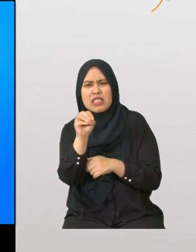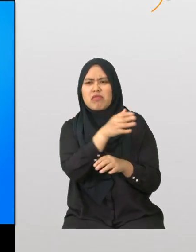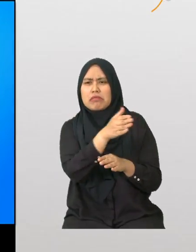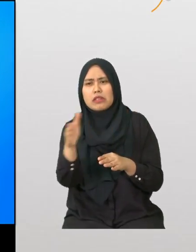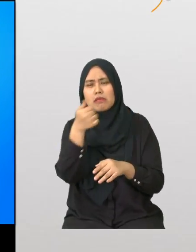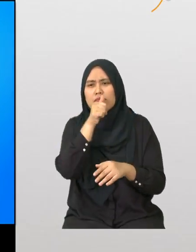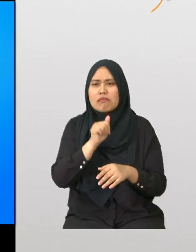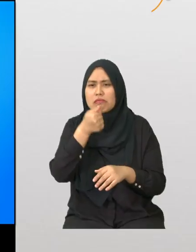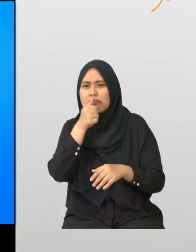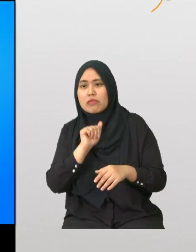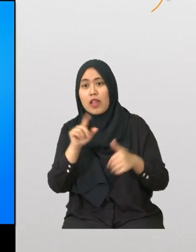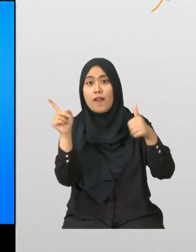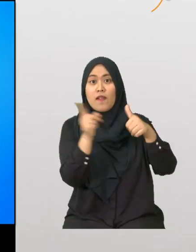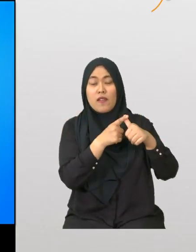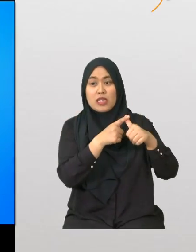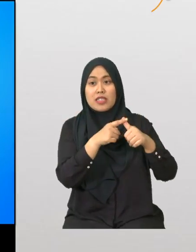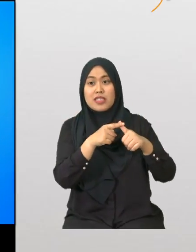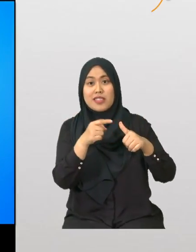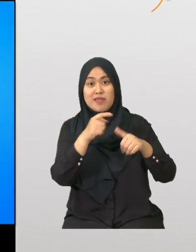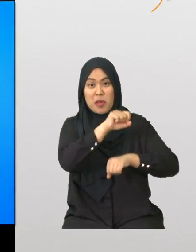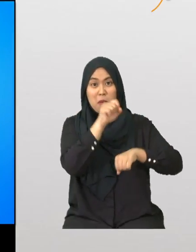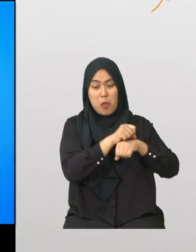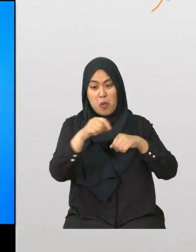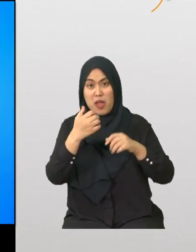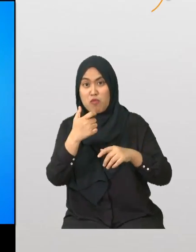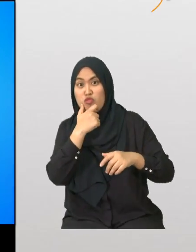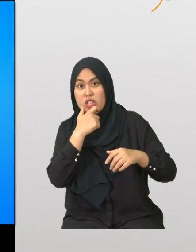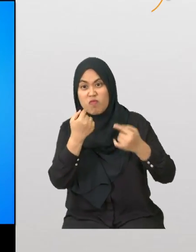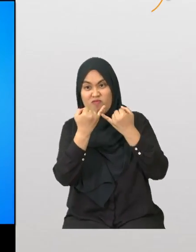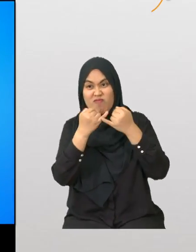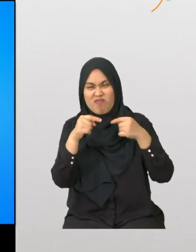First came the struggle for independence from the British.